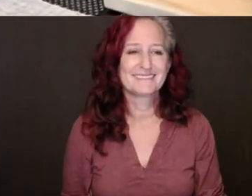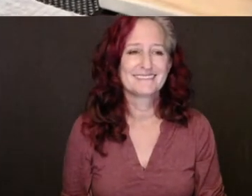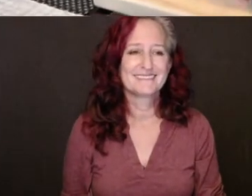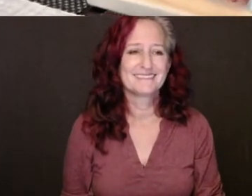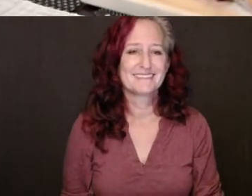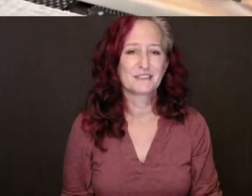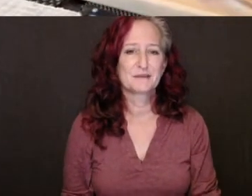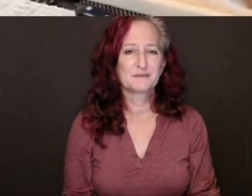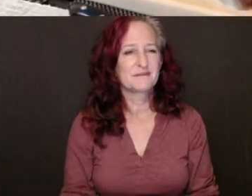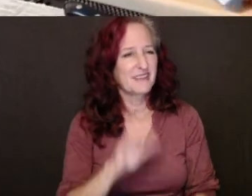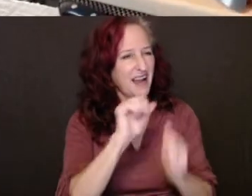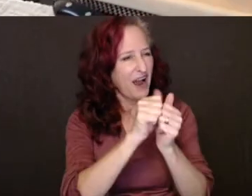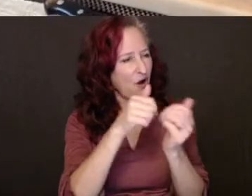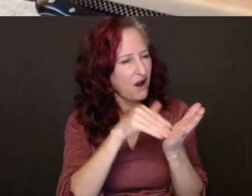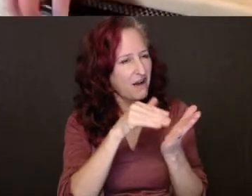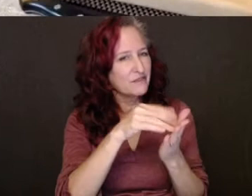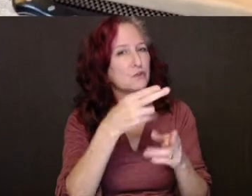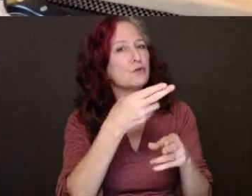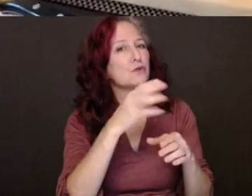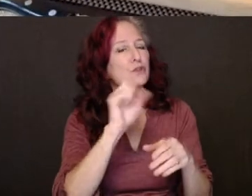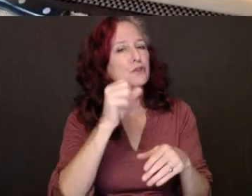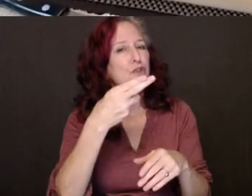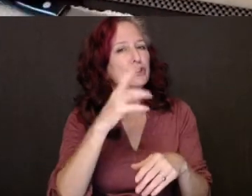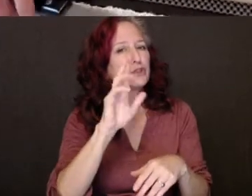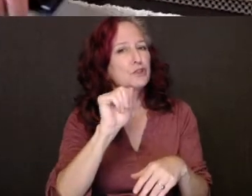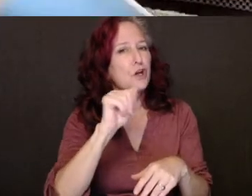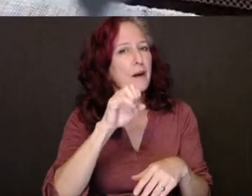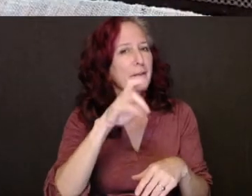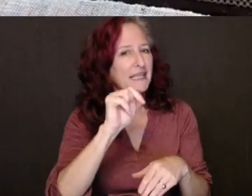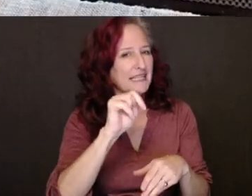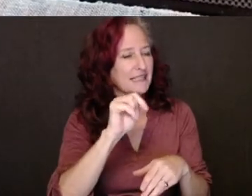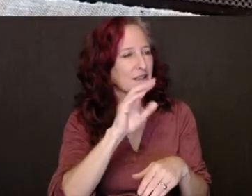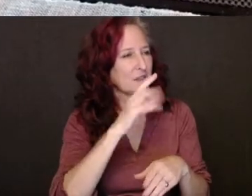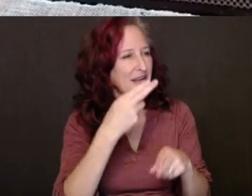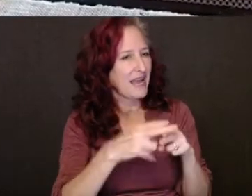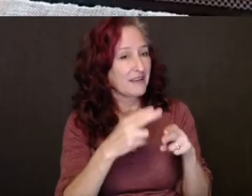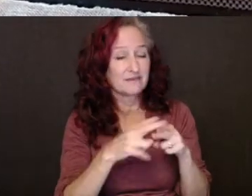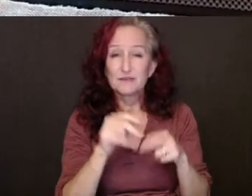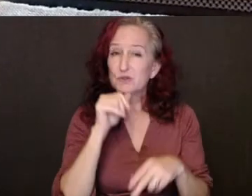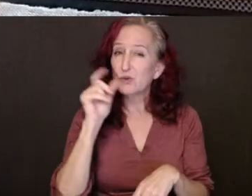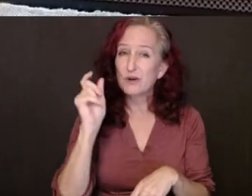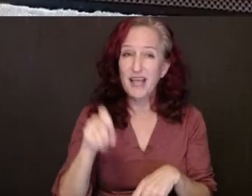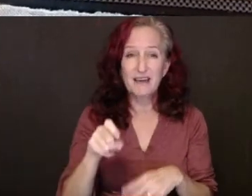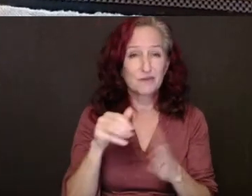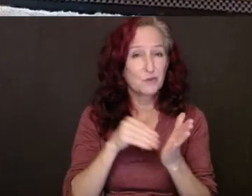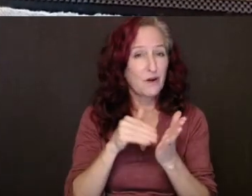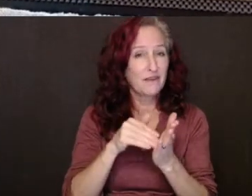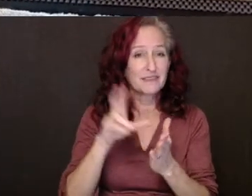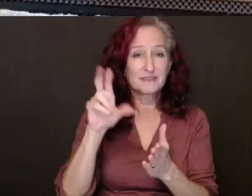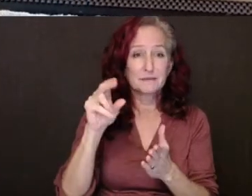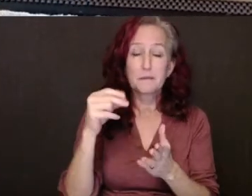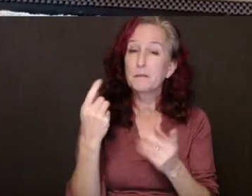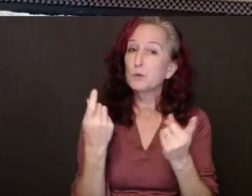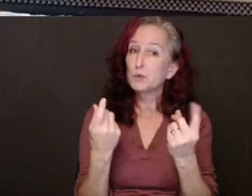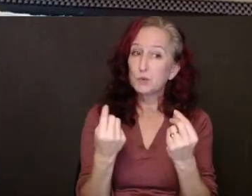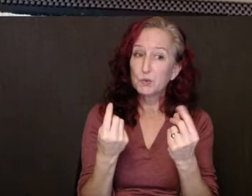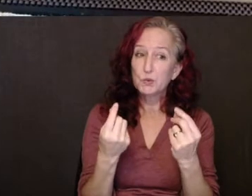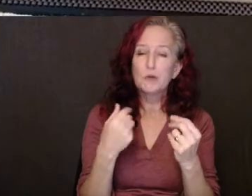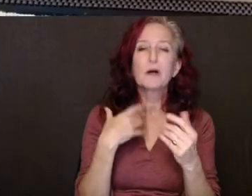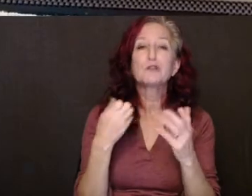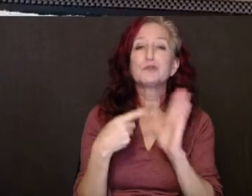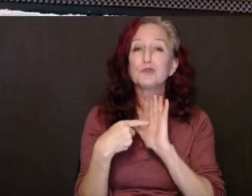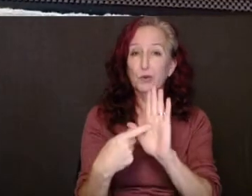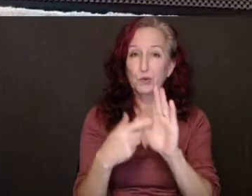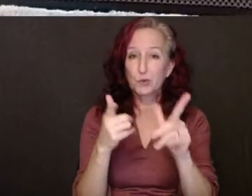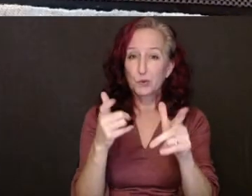your finger here inside, so when you cut, you protect your finger. Look at